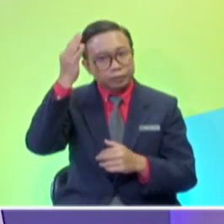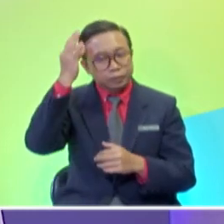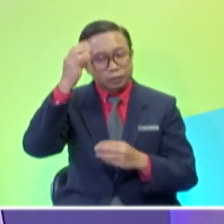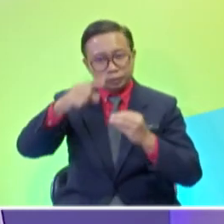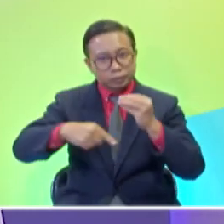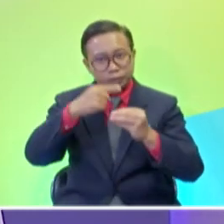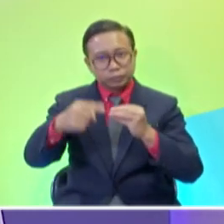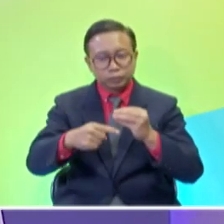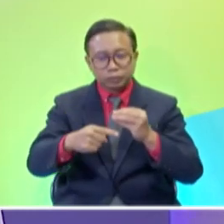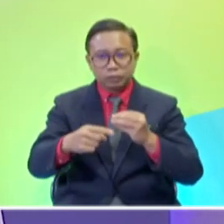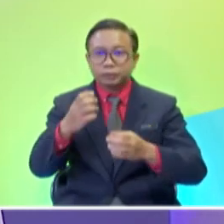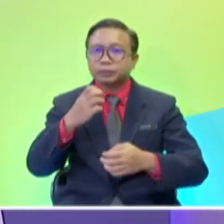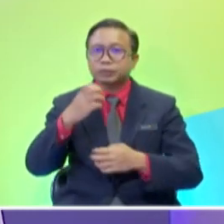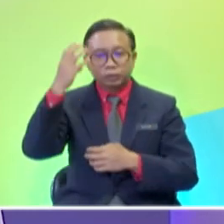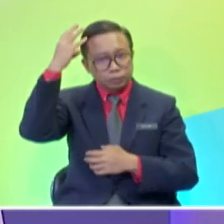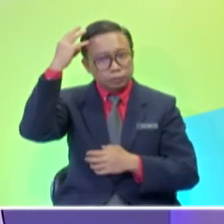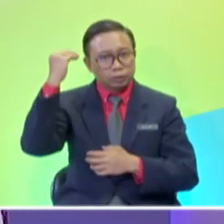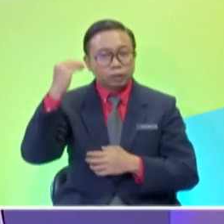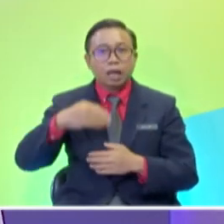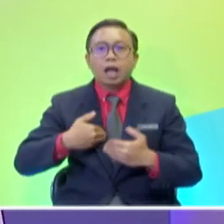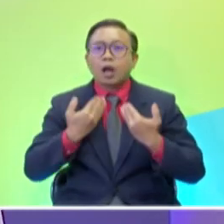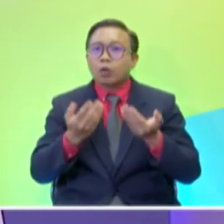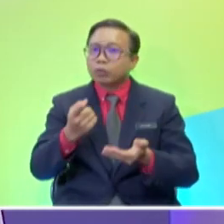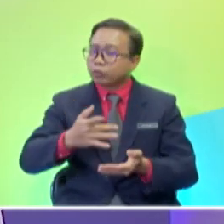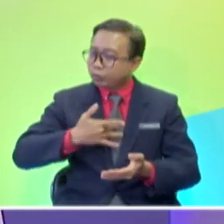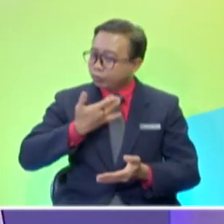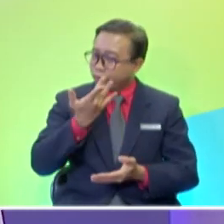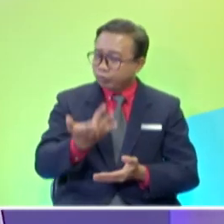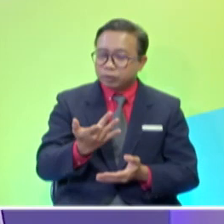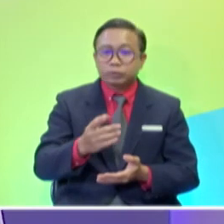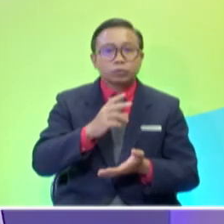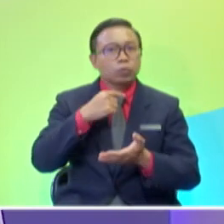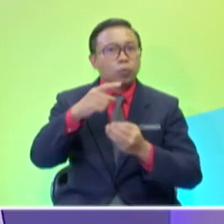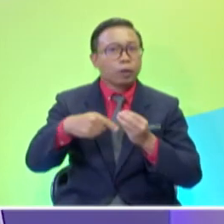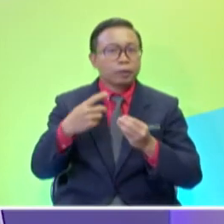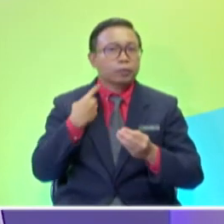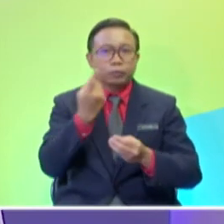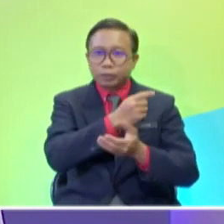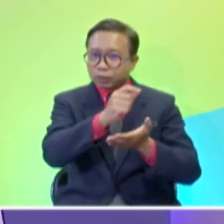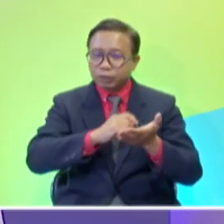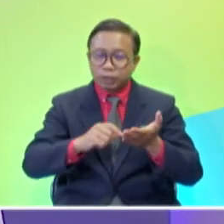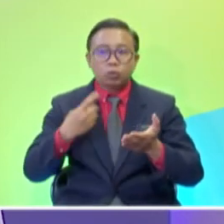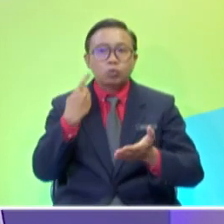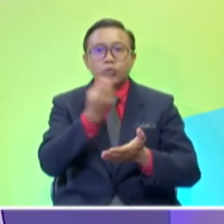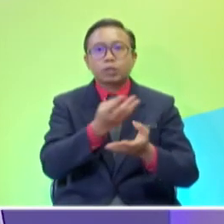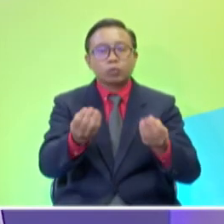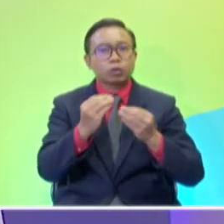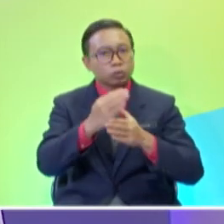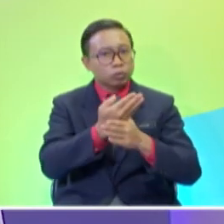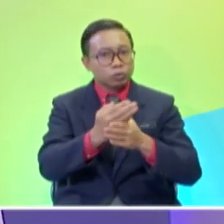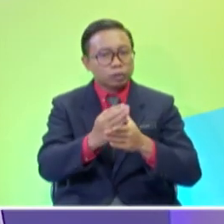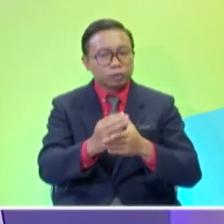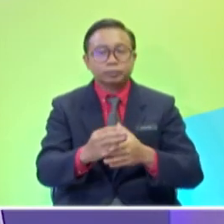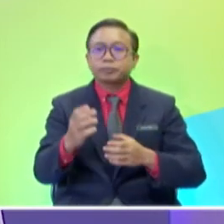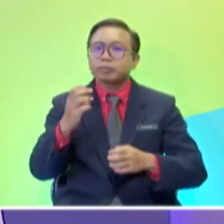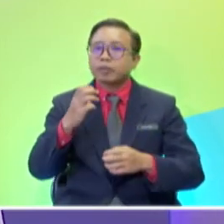about your experience, how you felt. And when we write, we want to share that experience with